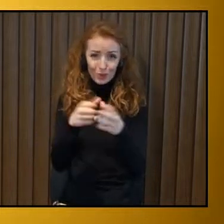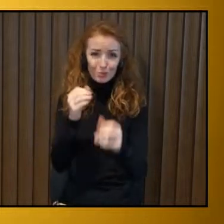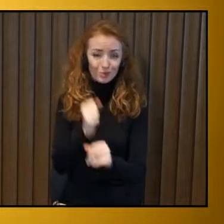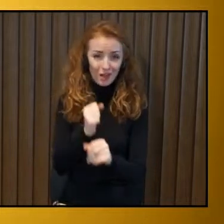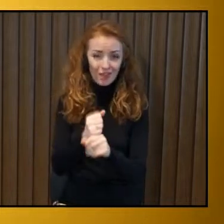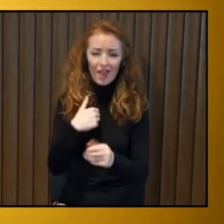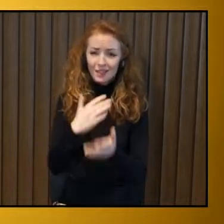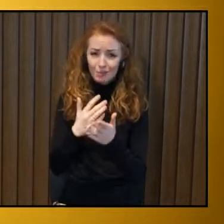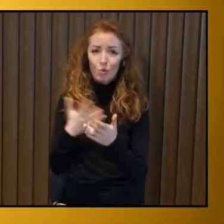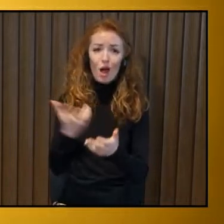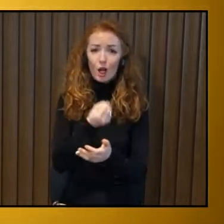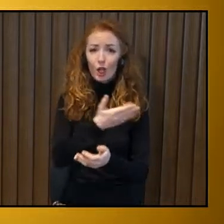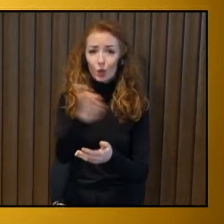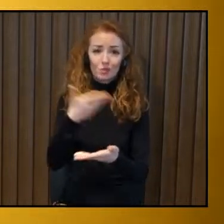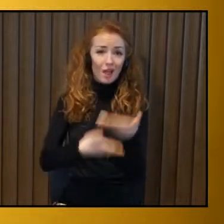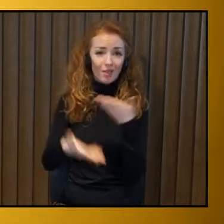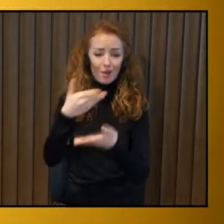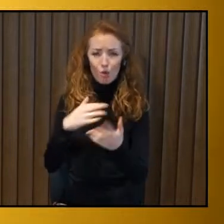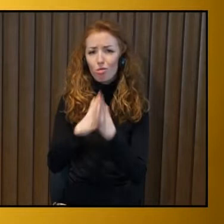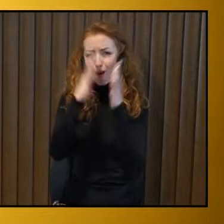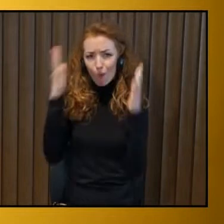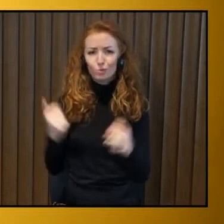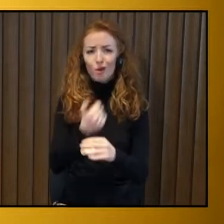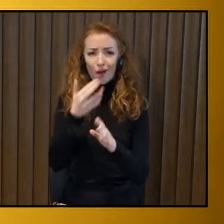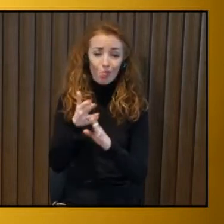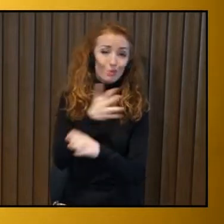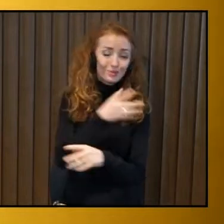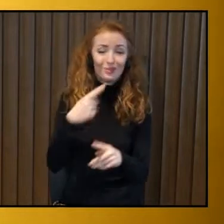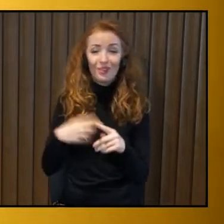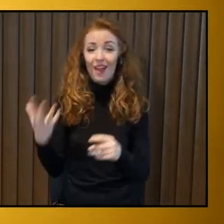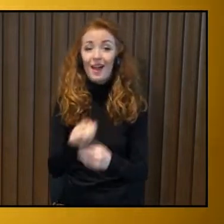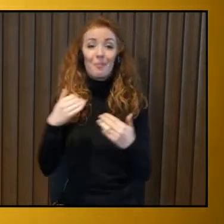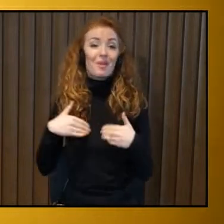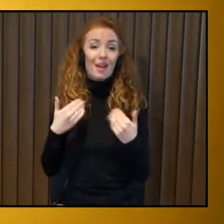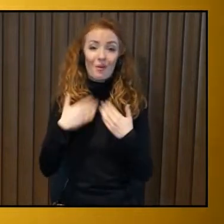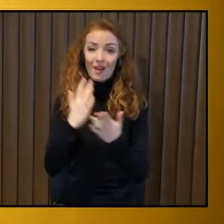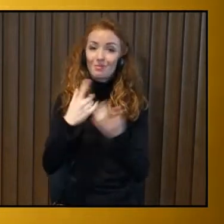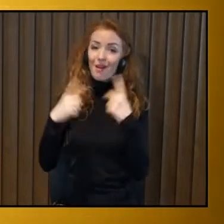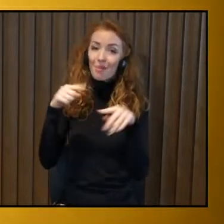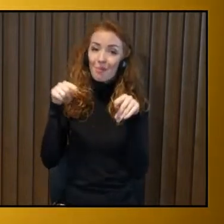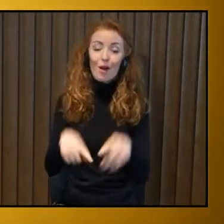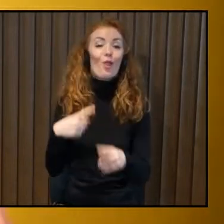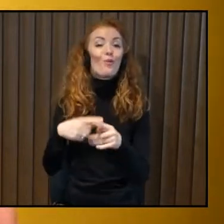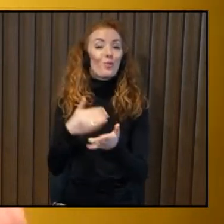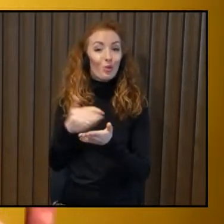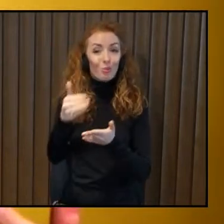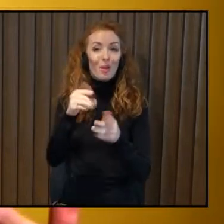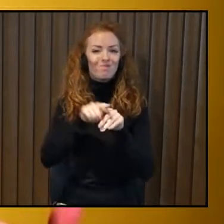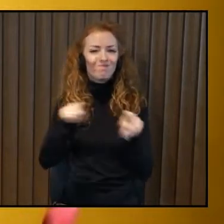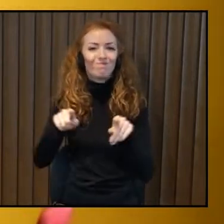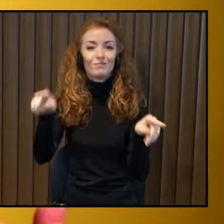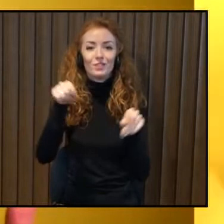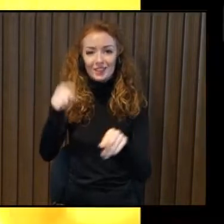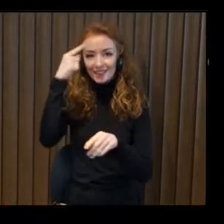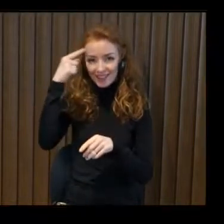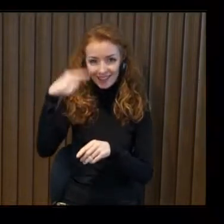it's very exciting for me to kind of be back and be able to continue to talk and develop these ideas together. So let me just